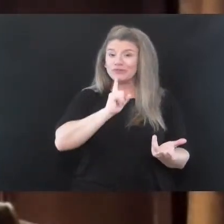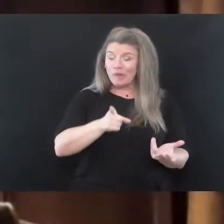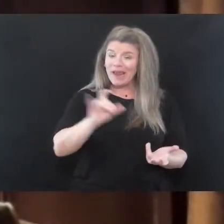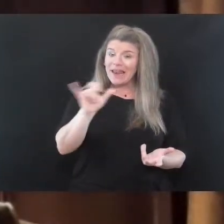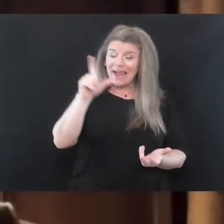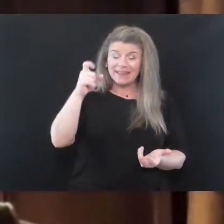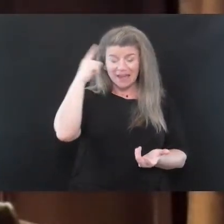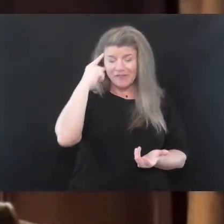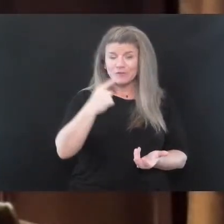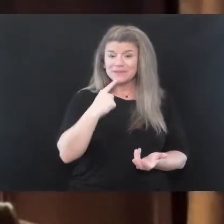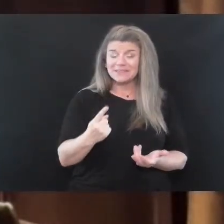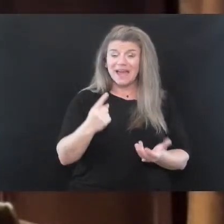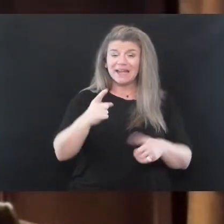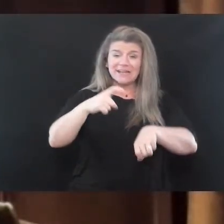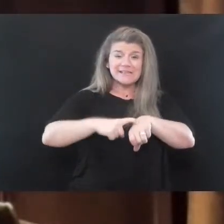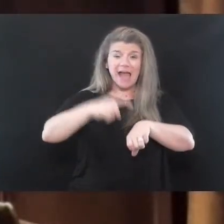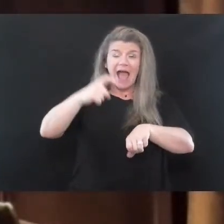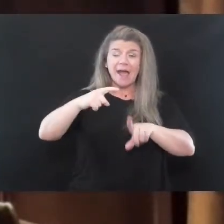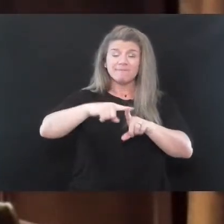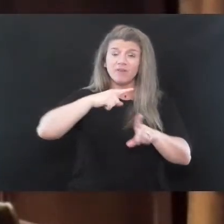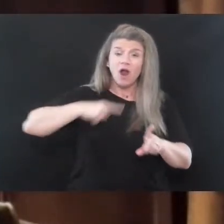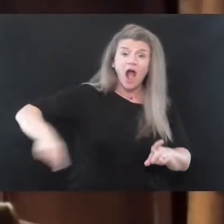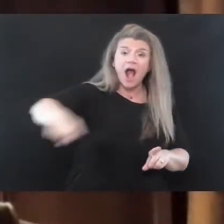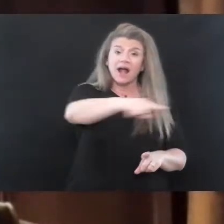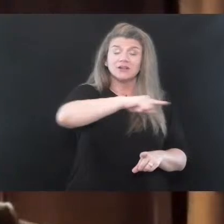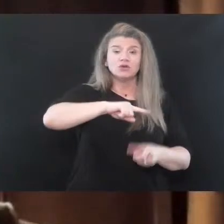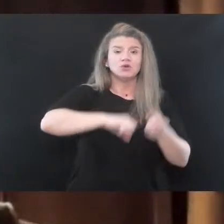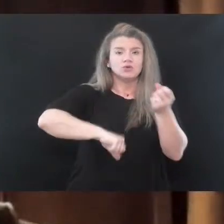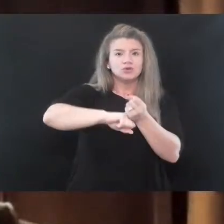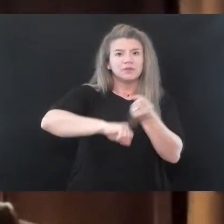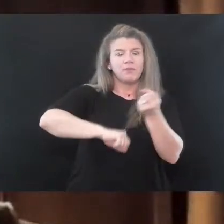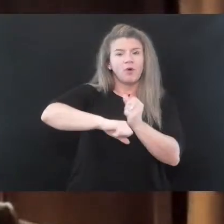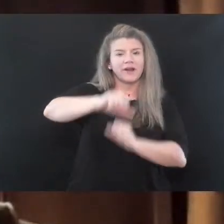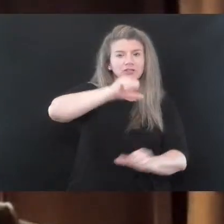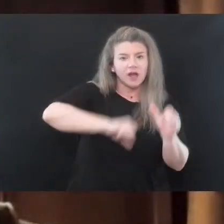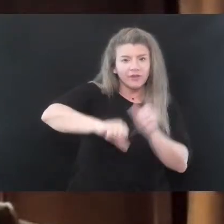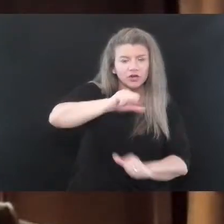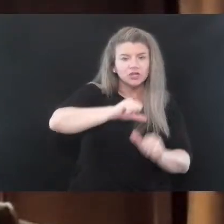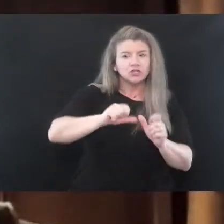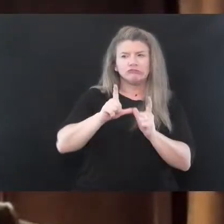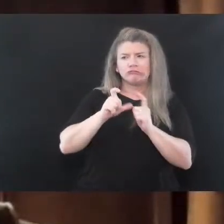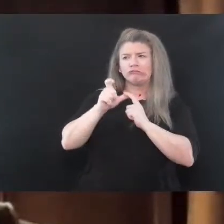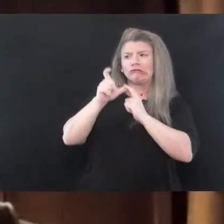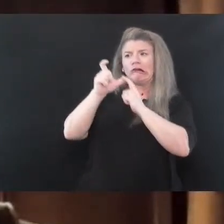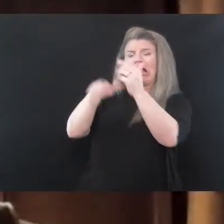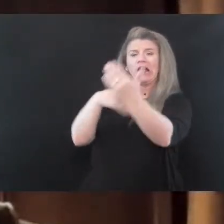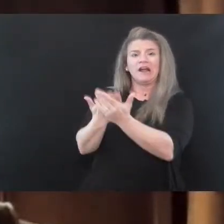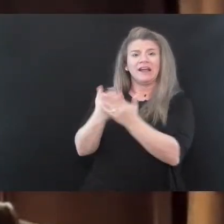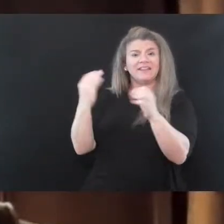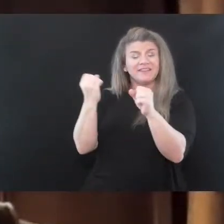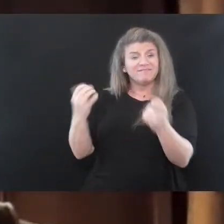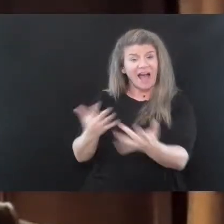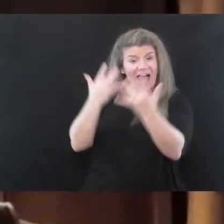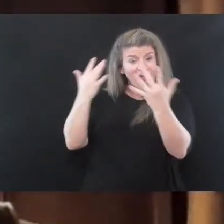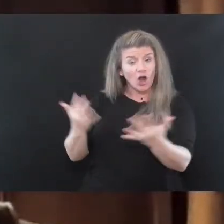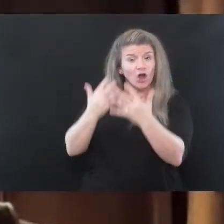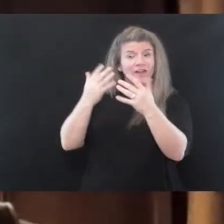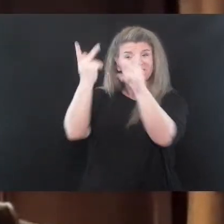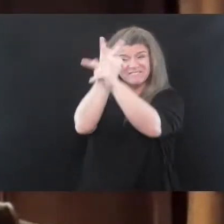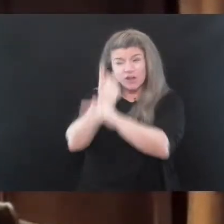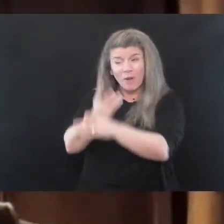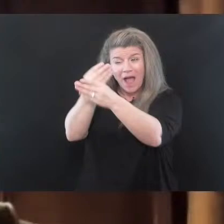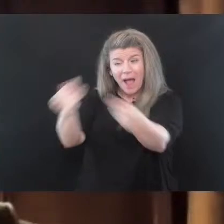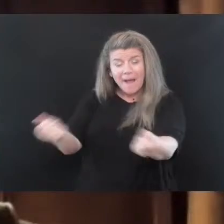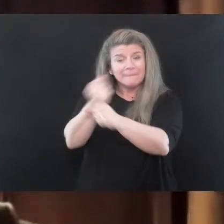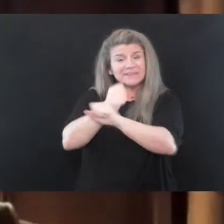governor said, it's a time for all of us to support each other, to run to the fire, to protect each other. And when